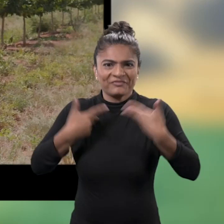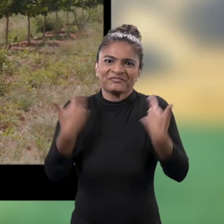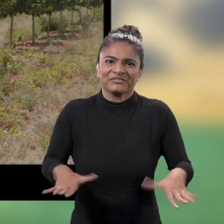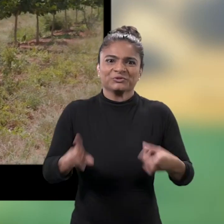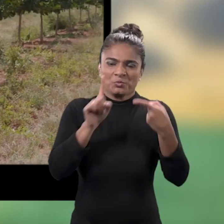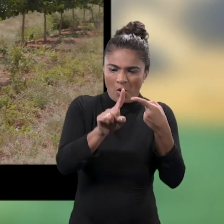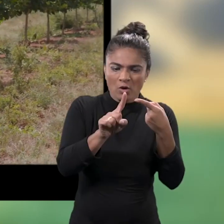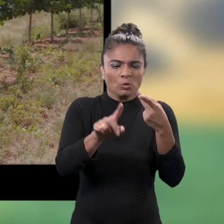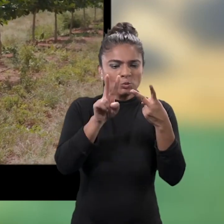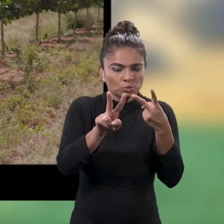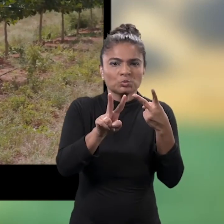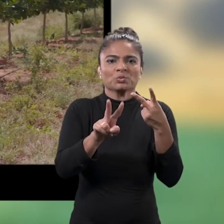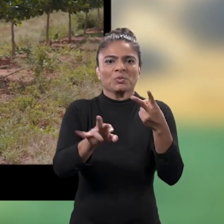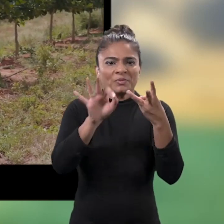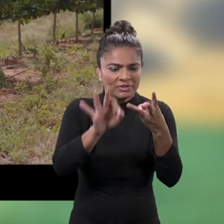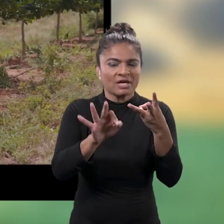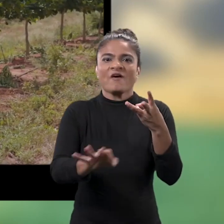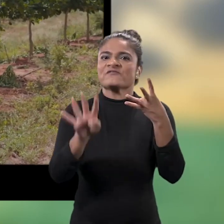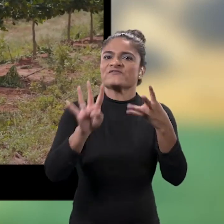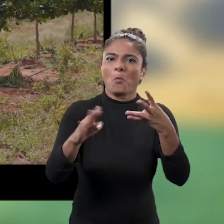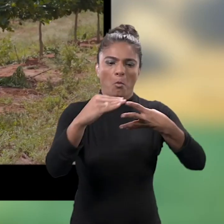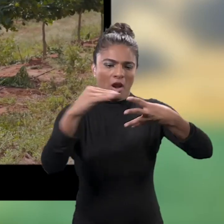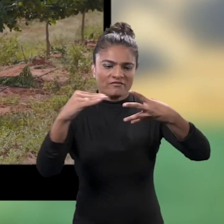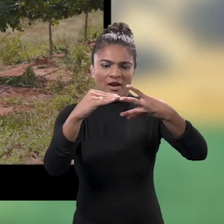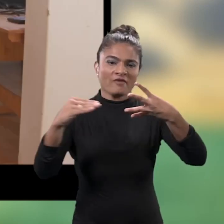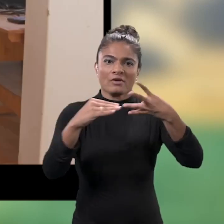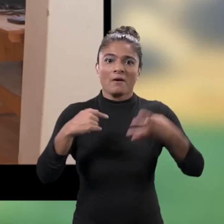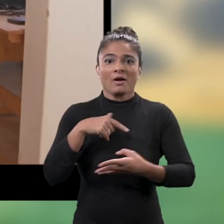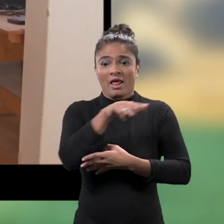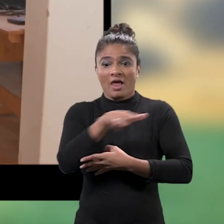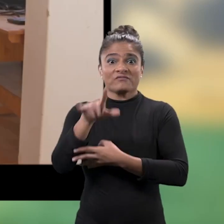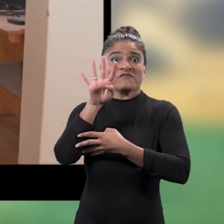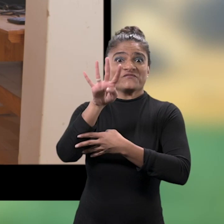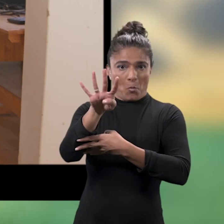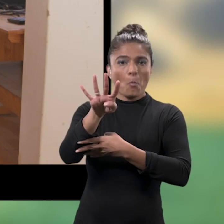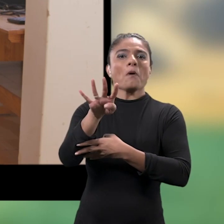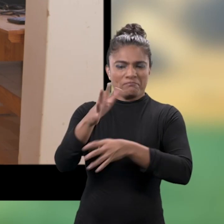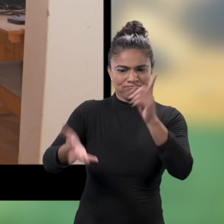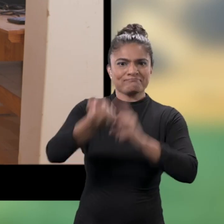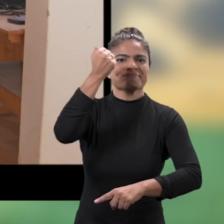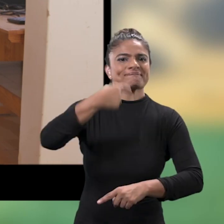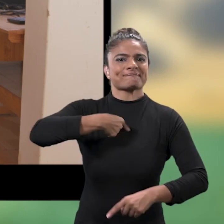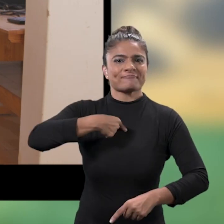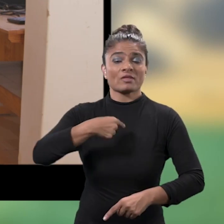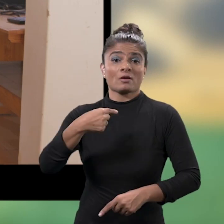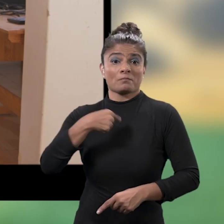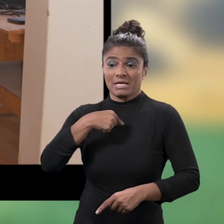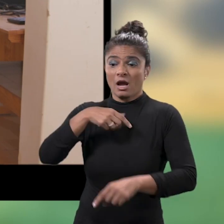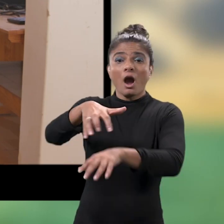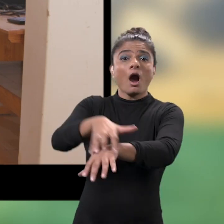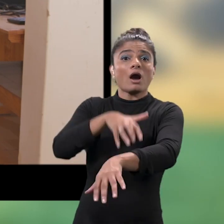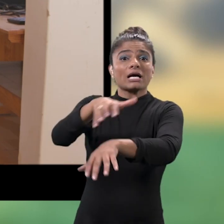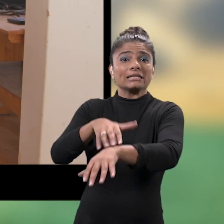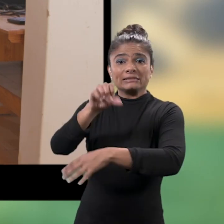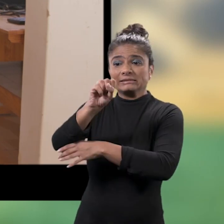4, ngine-level 4 ye-plant production, kungabo abantu be-agriculture nabo agrisita.